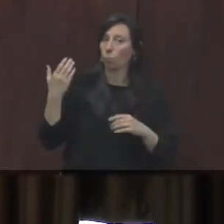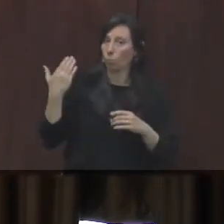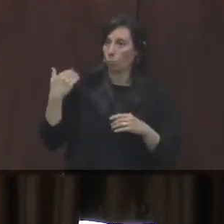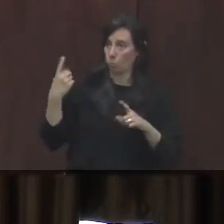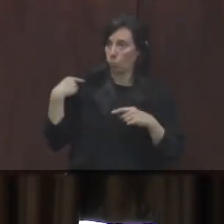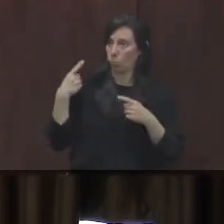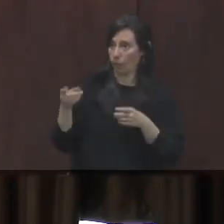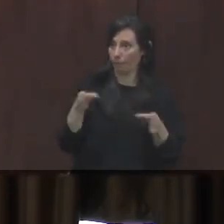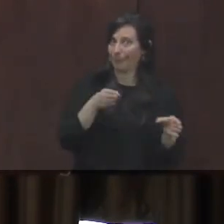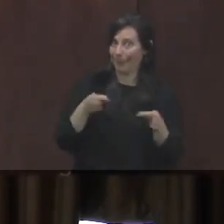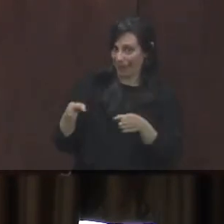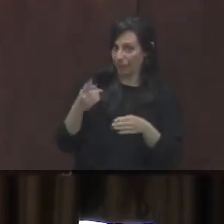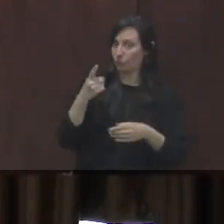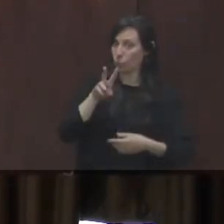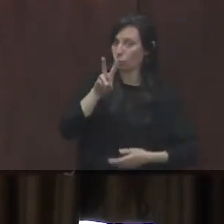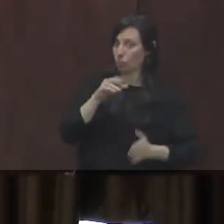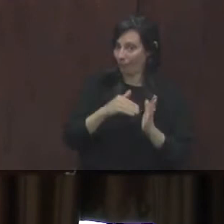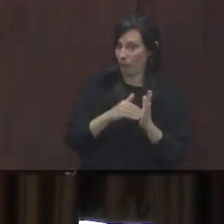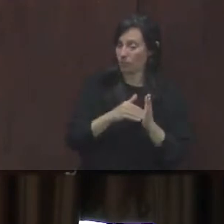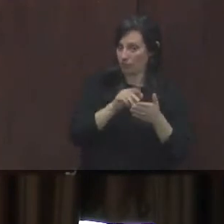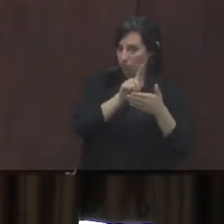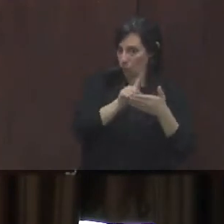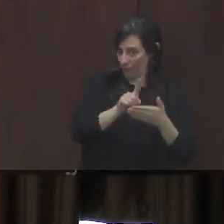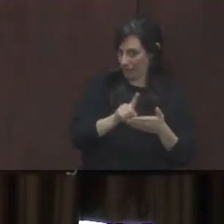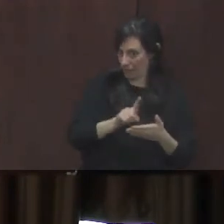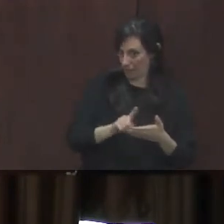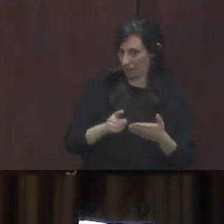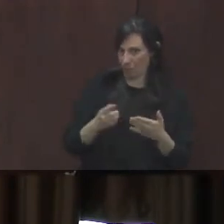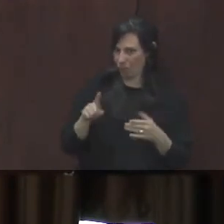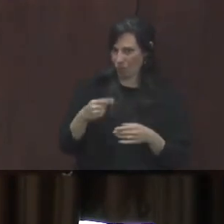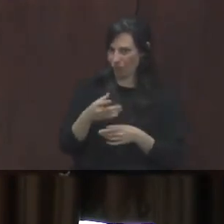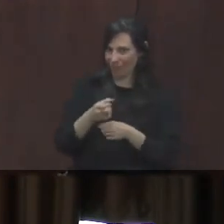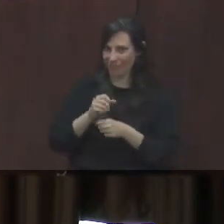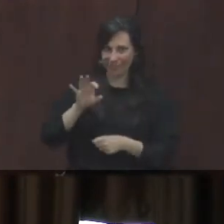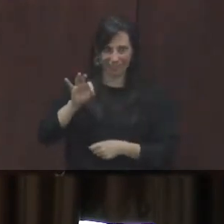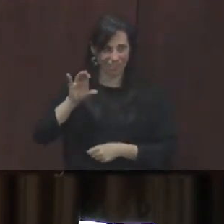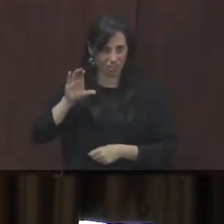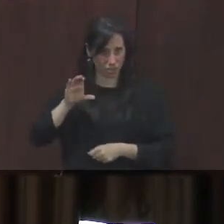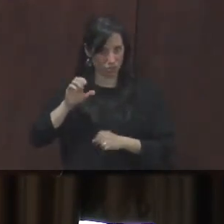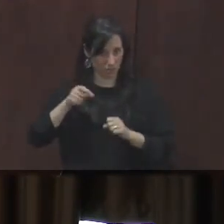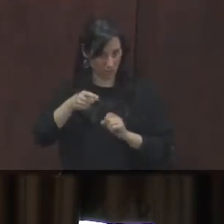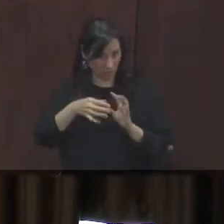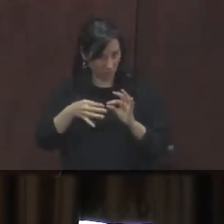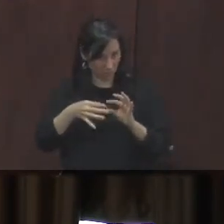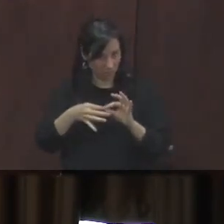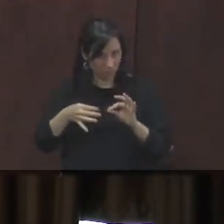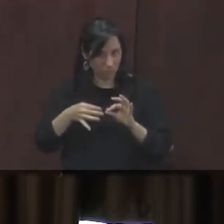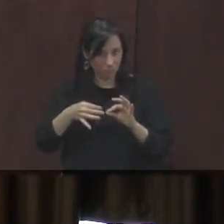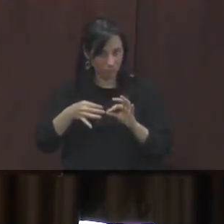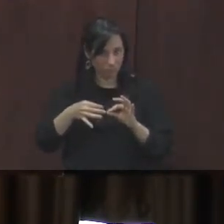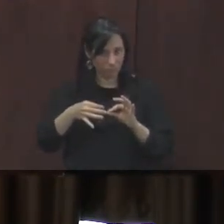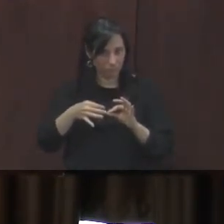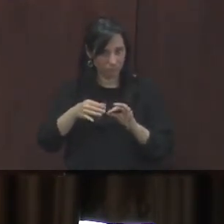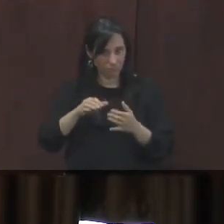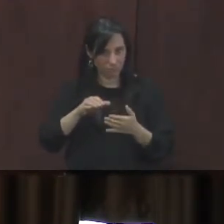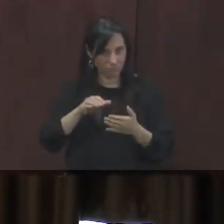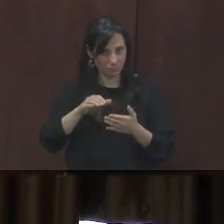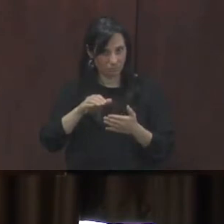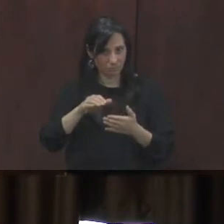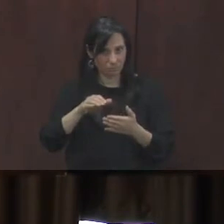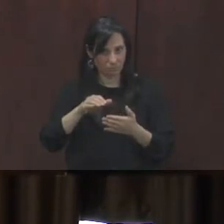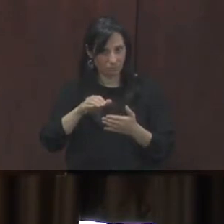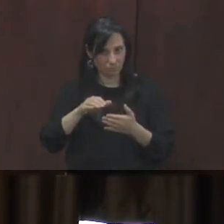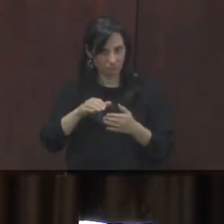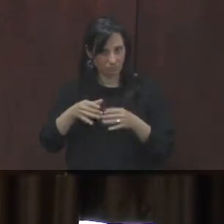now, we're only getting 900, so Fletcher, if you can talk about the fact that we have that plan. You mentioned it already about the Sears and the AV Tech, but.